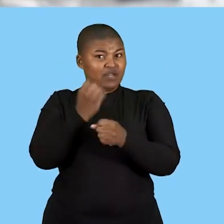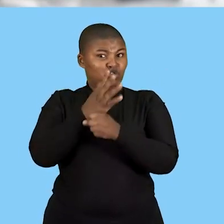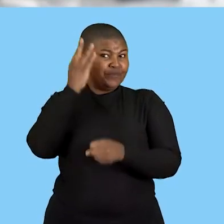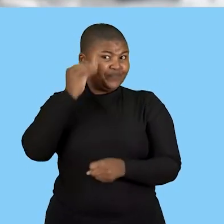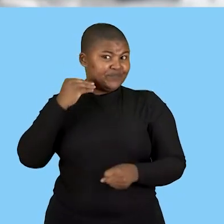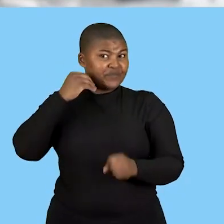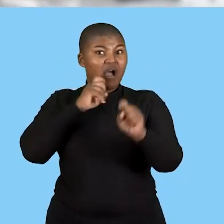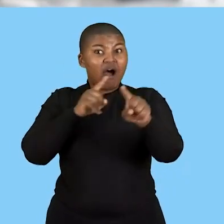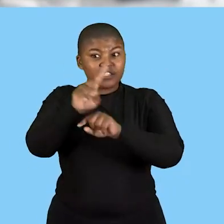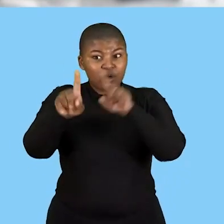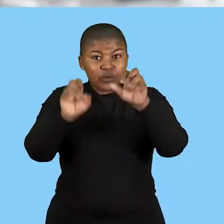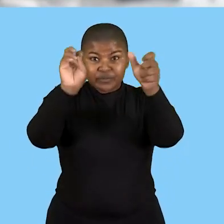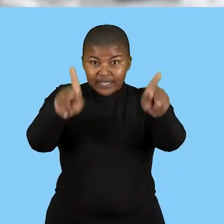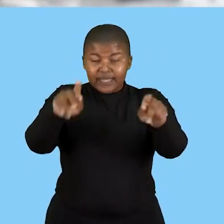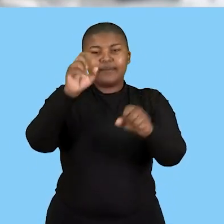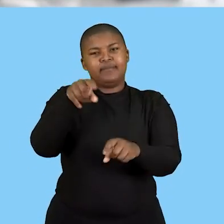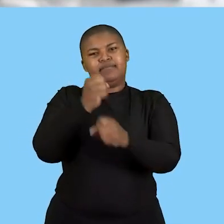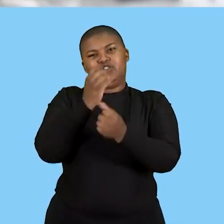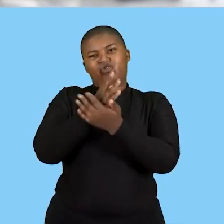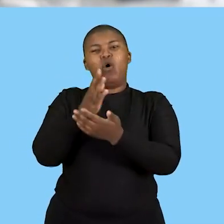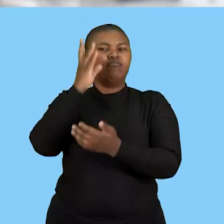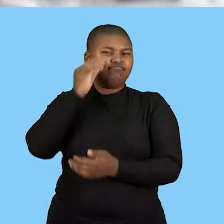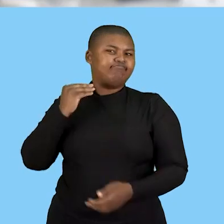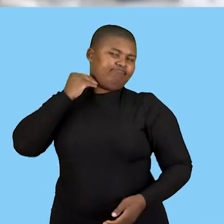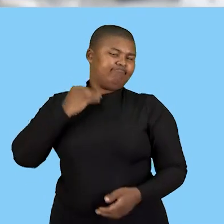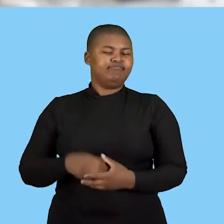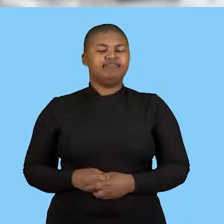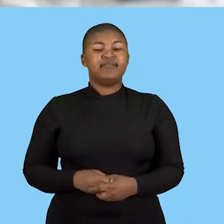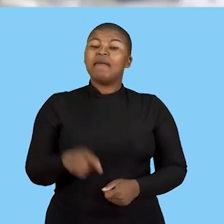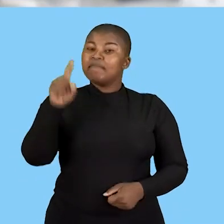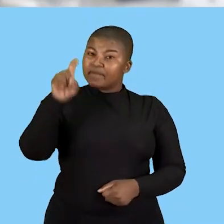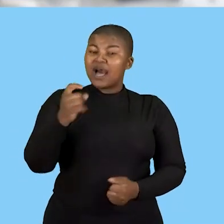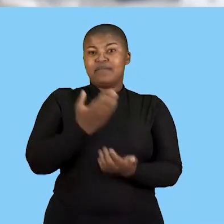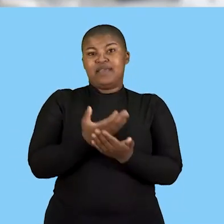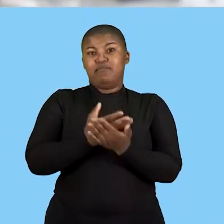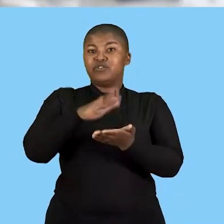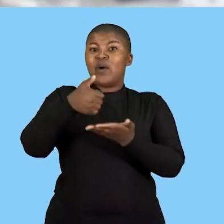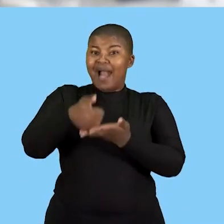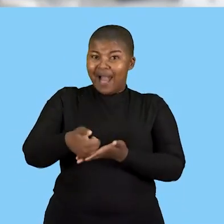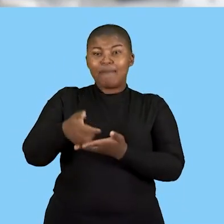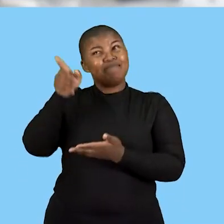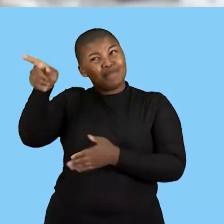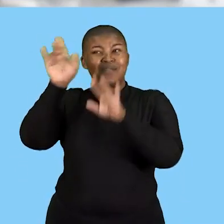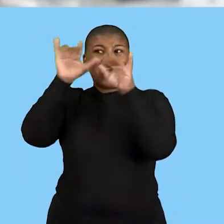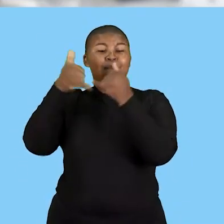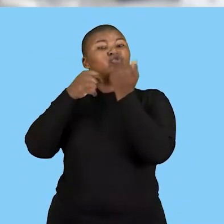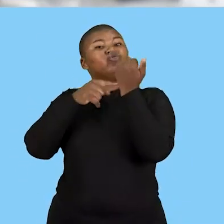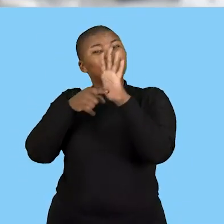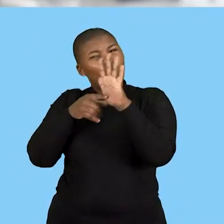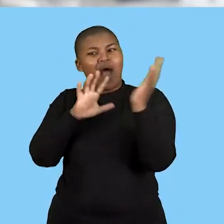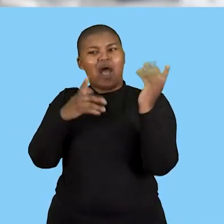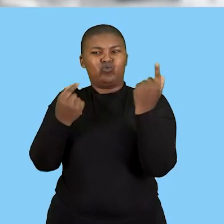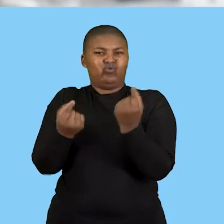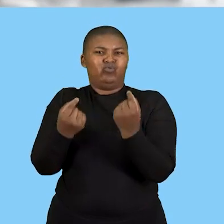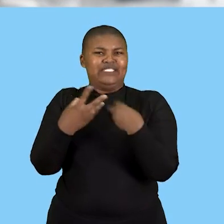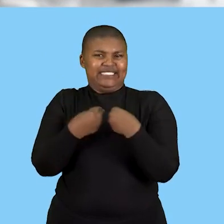keep that in mind when you answer this question, to say, you are a helper here. You should help. Show them the right way to